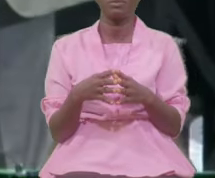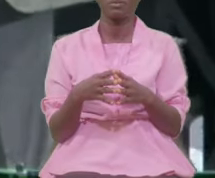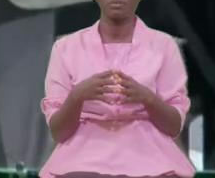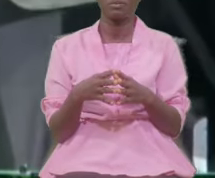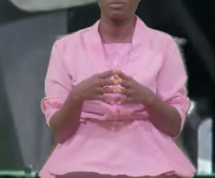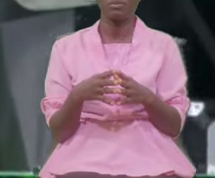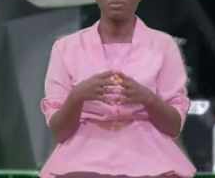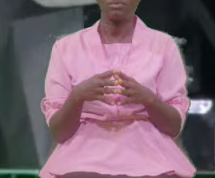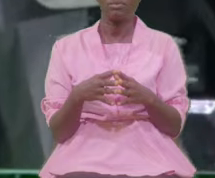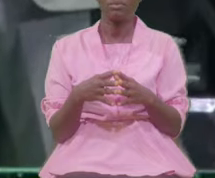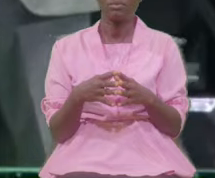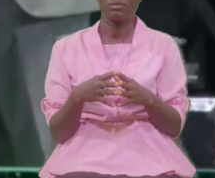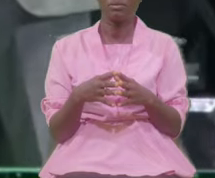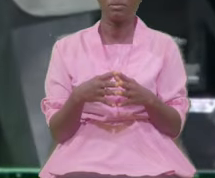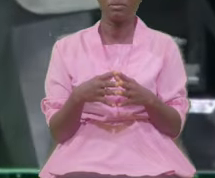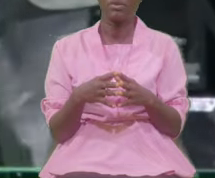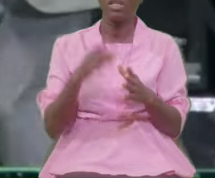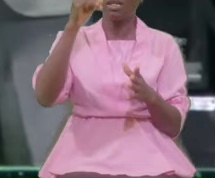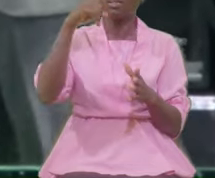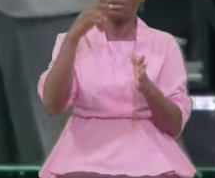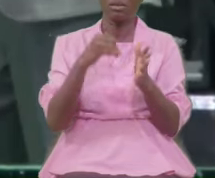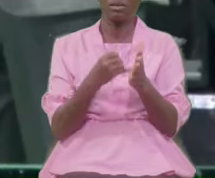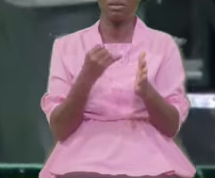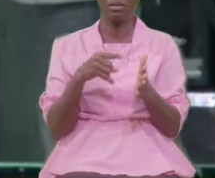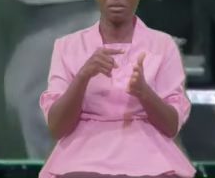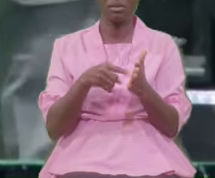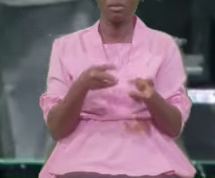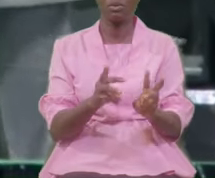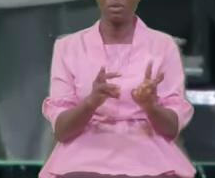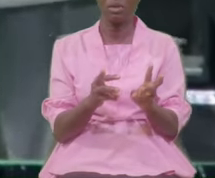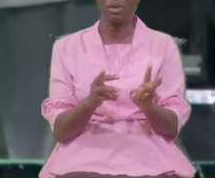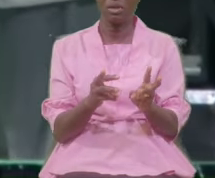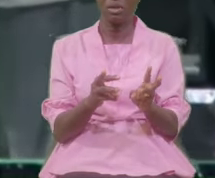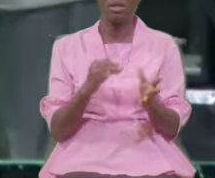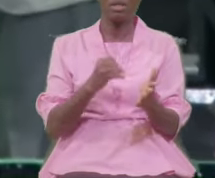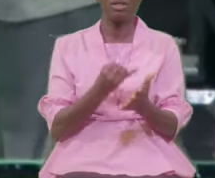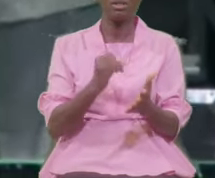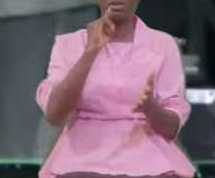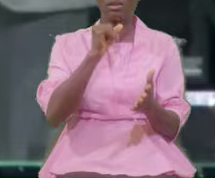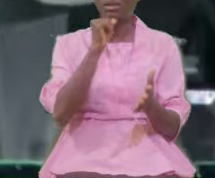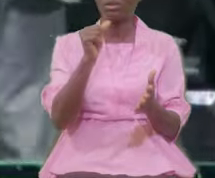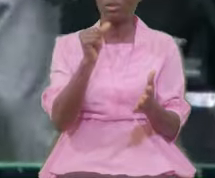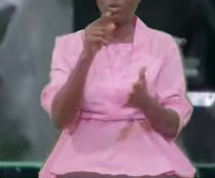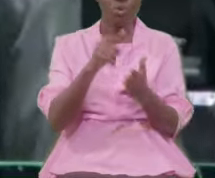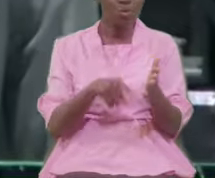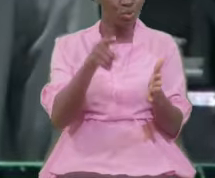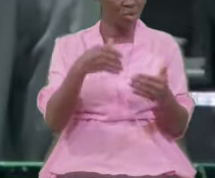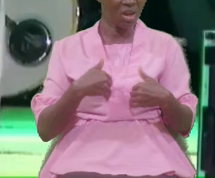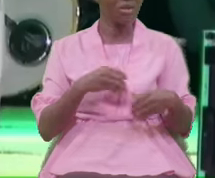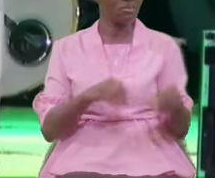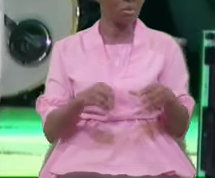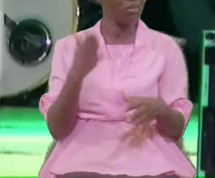para This Way It is not what done but what